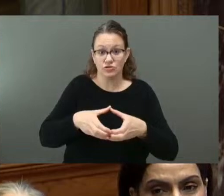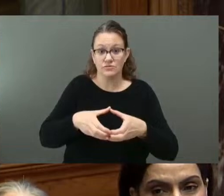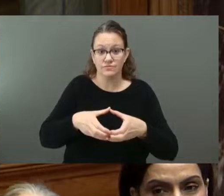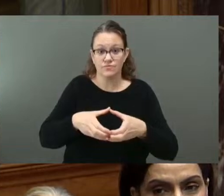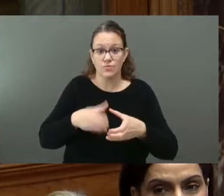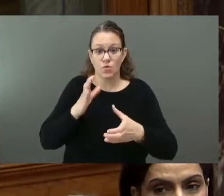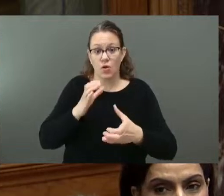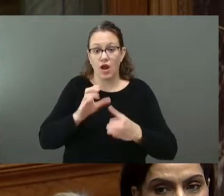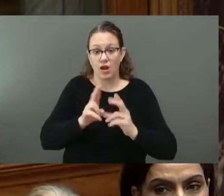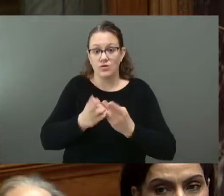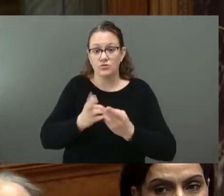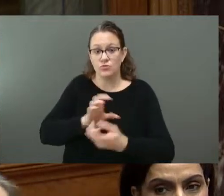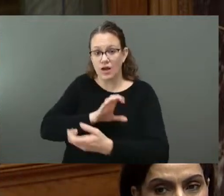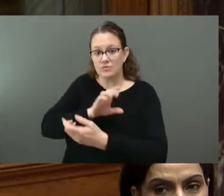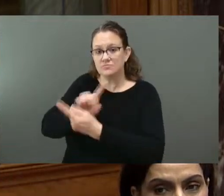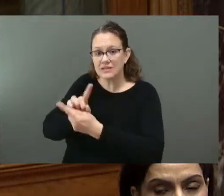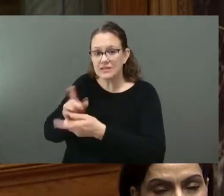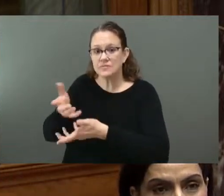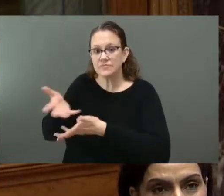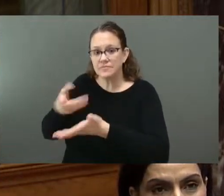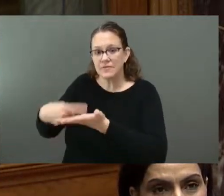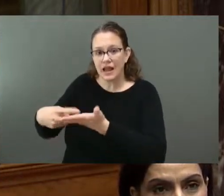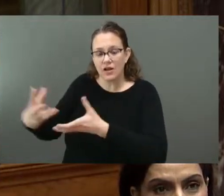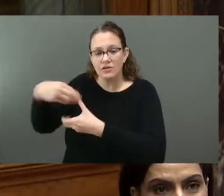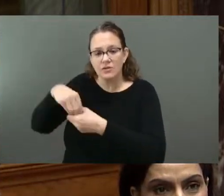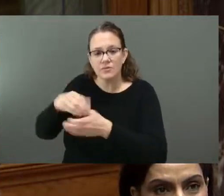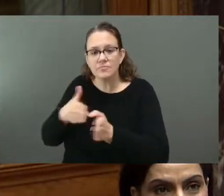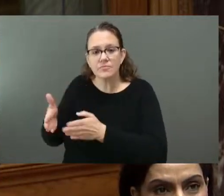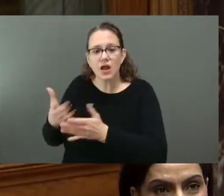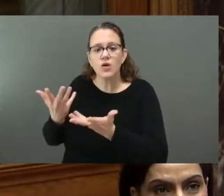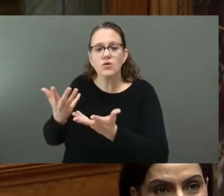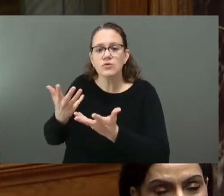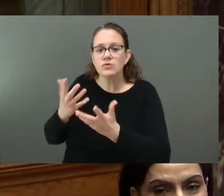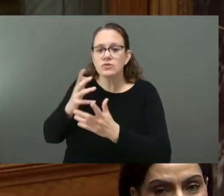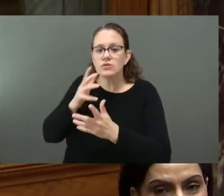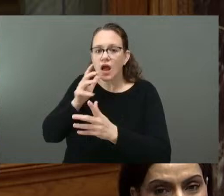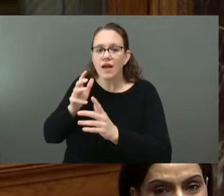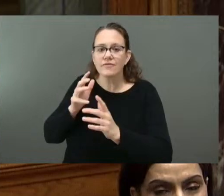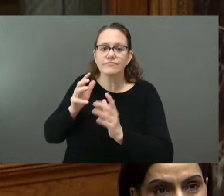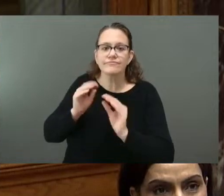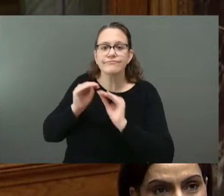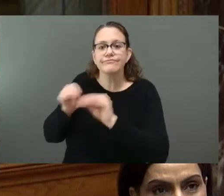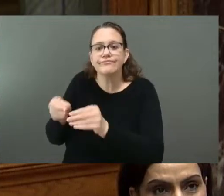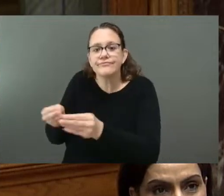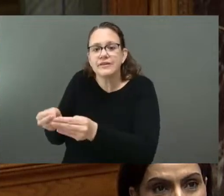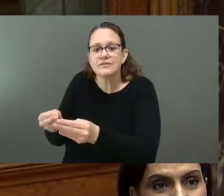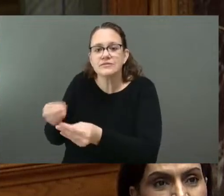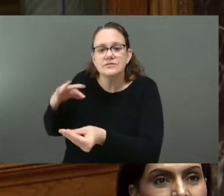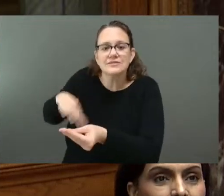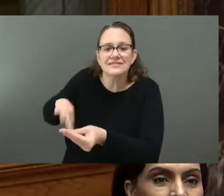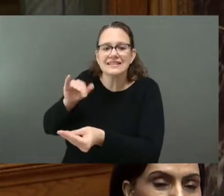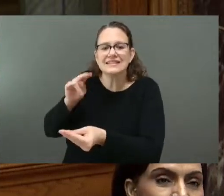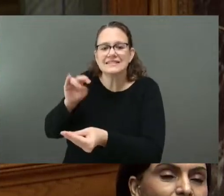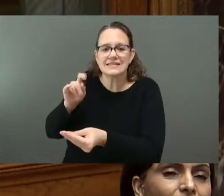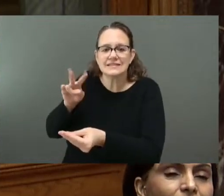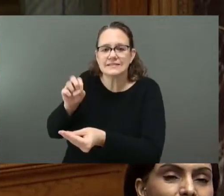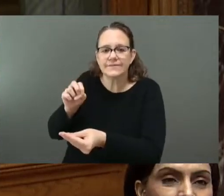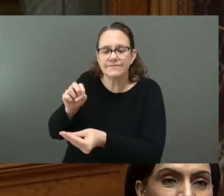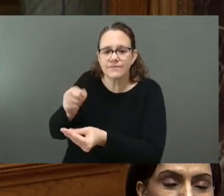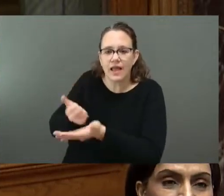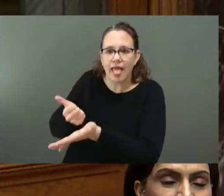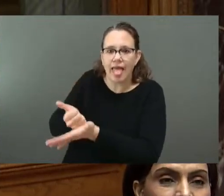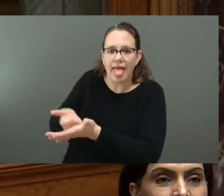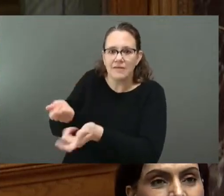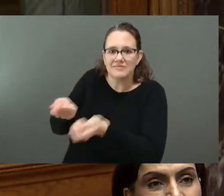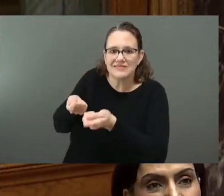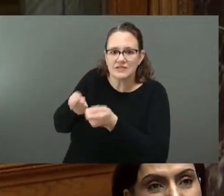workers could vastly improve the outcomes for teachers, students, and the education system in British Columbia. It's a desperate situation